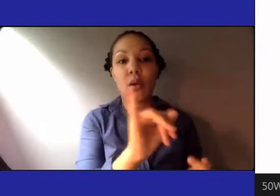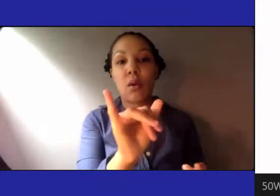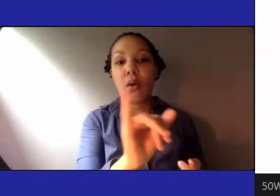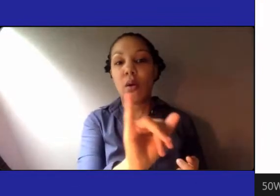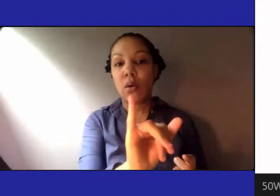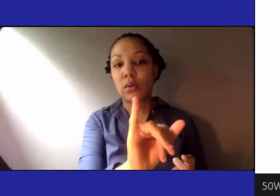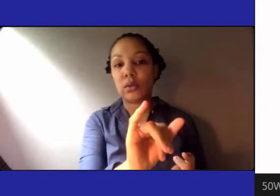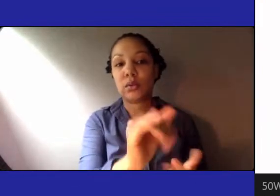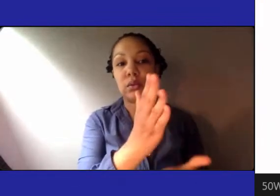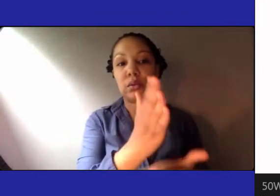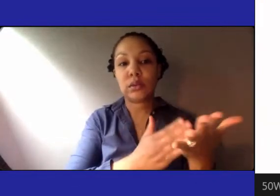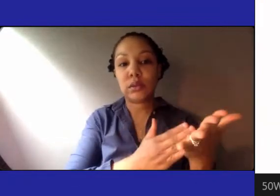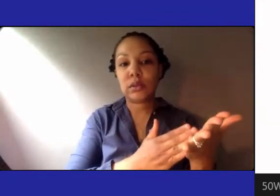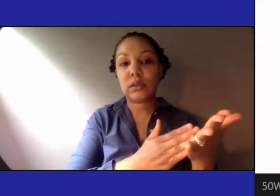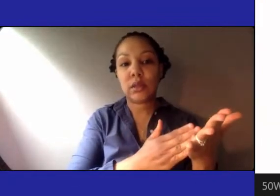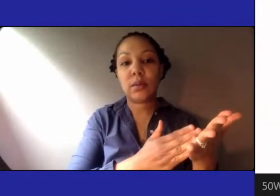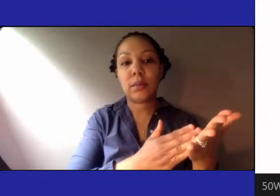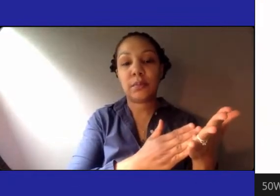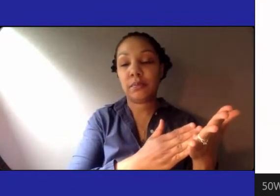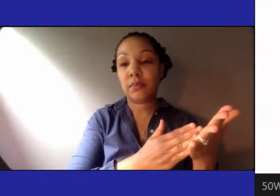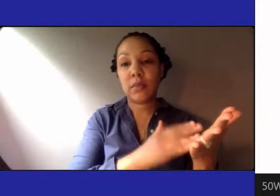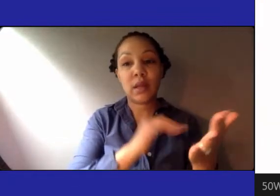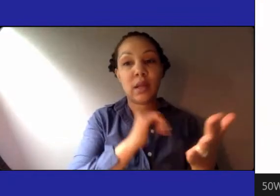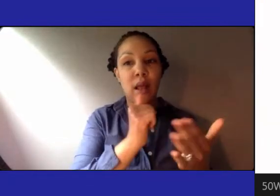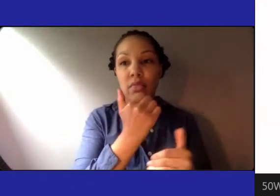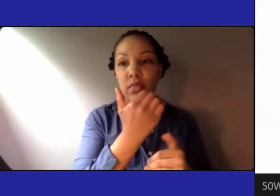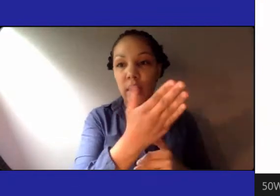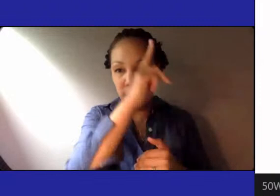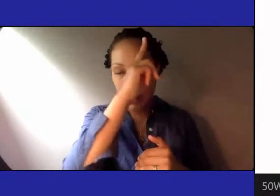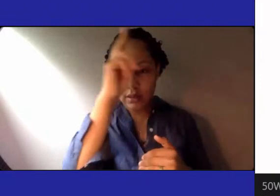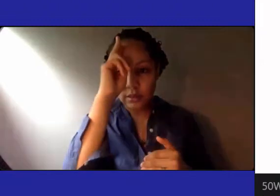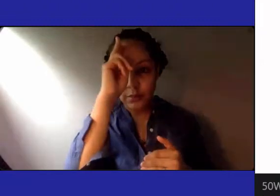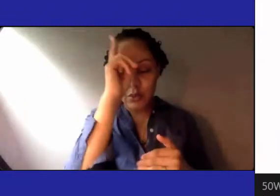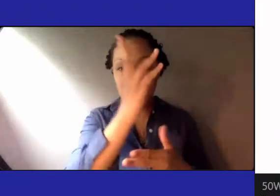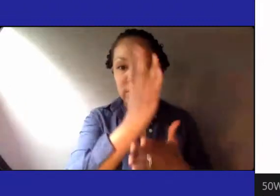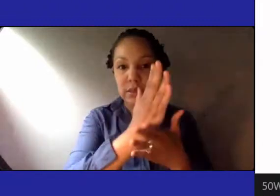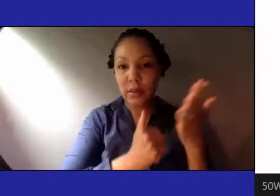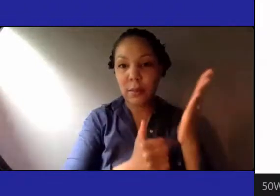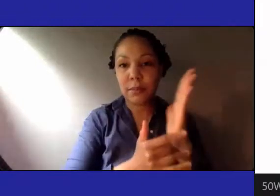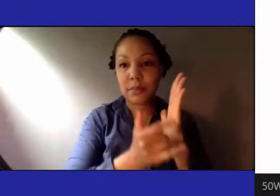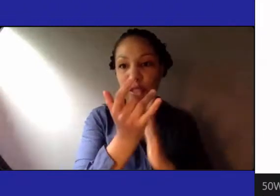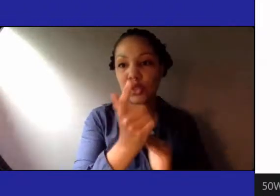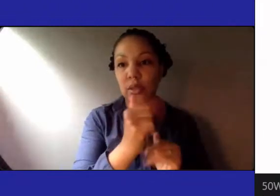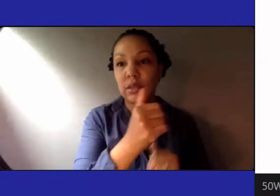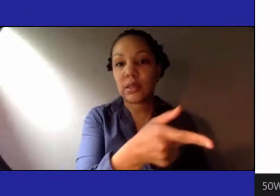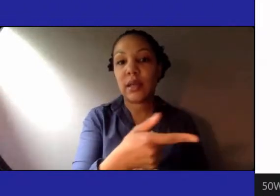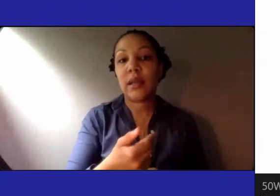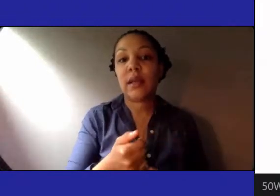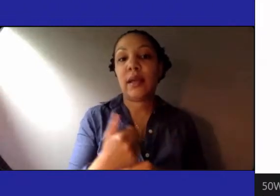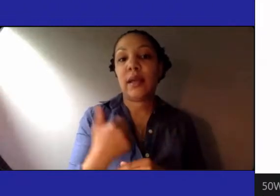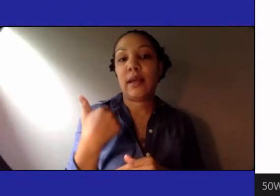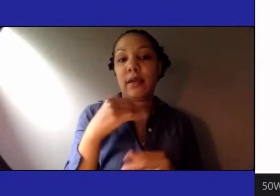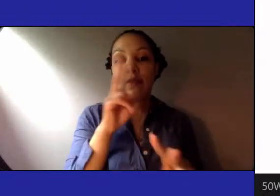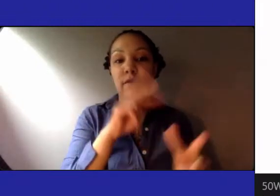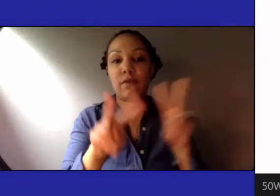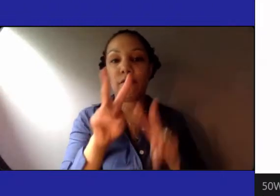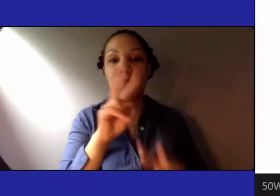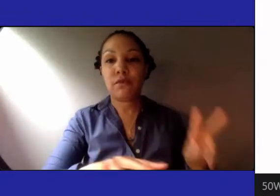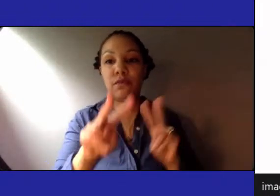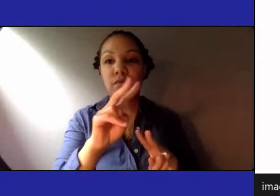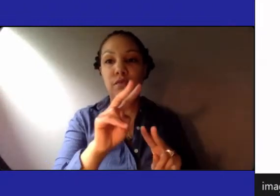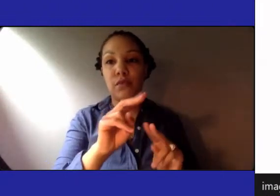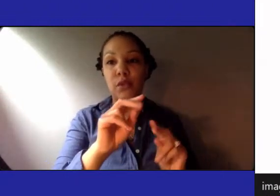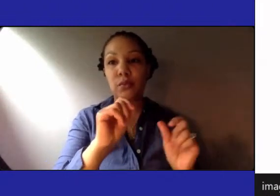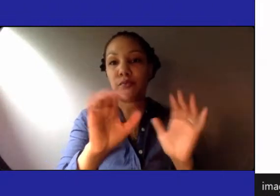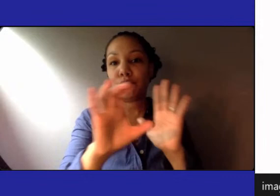the subspecialists, are not in-house, and so the ability for them to review imaging and make decisions and mobilize teams for